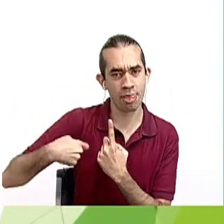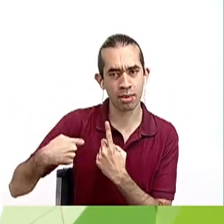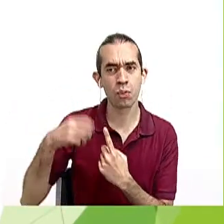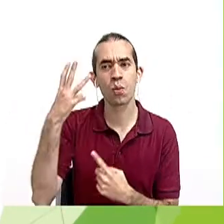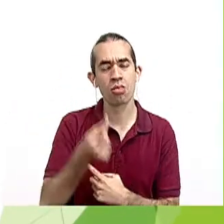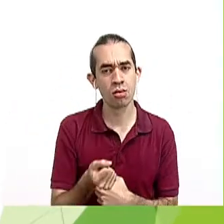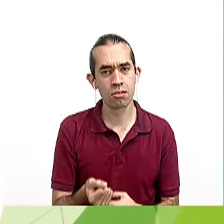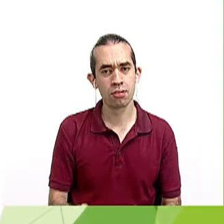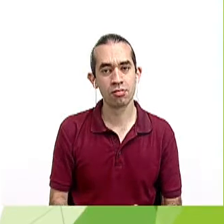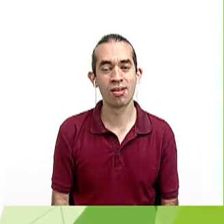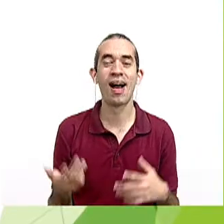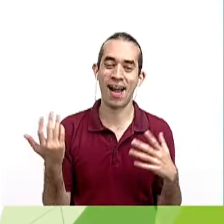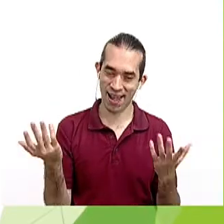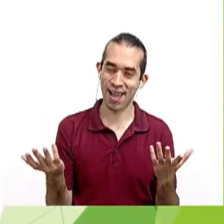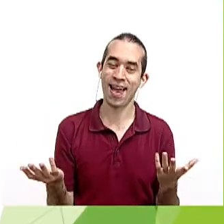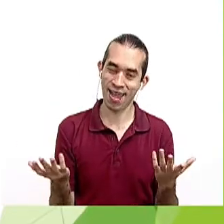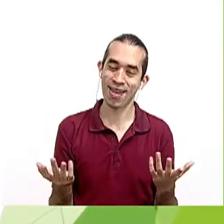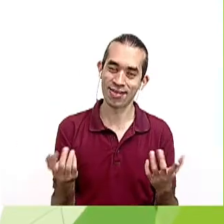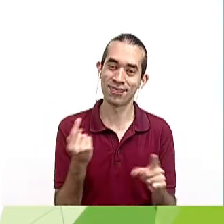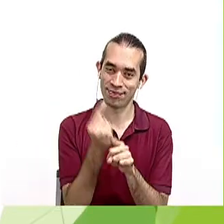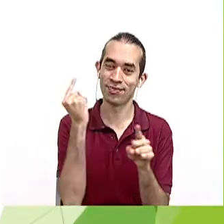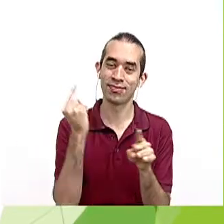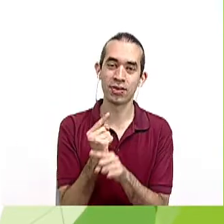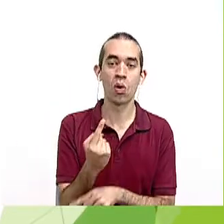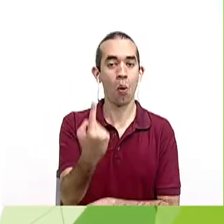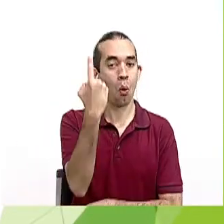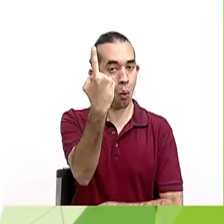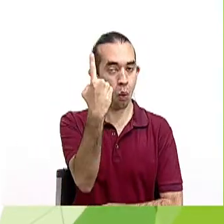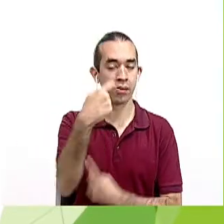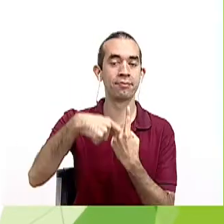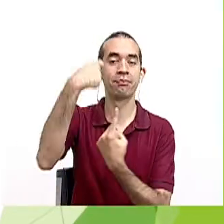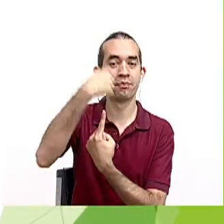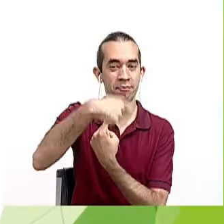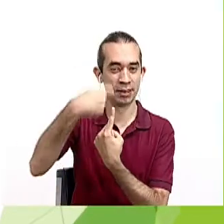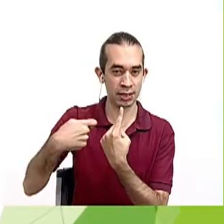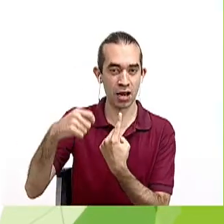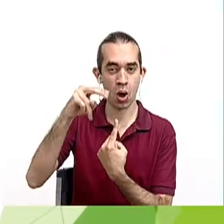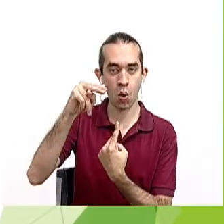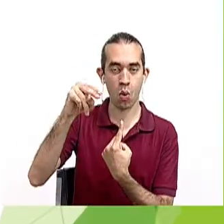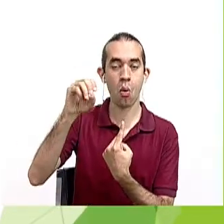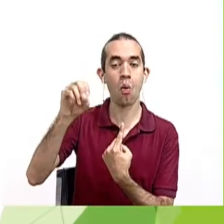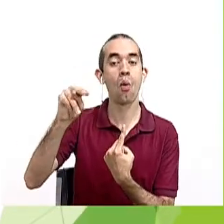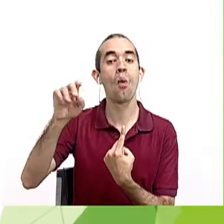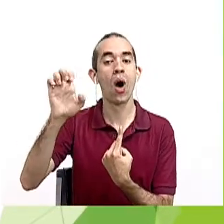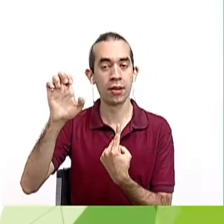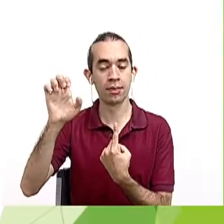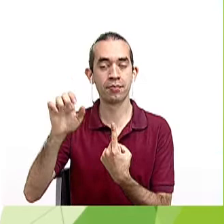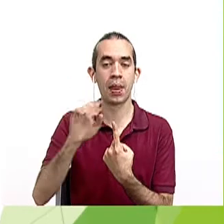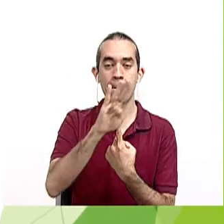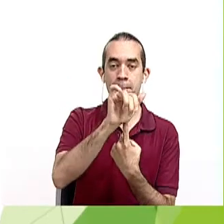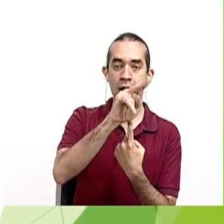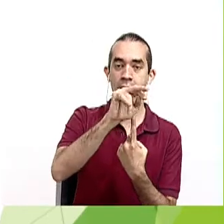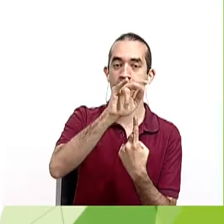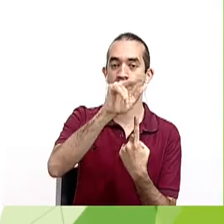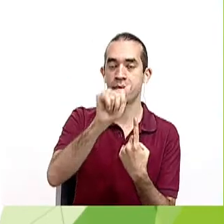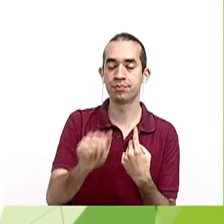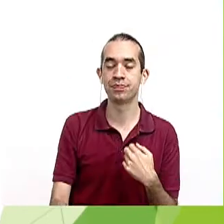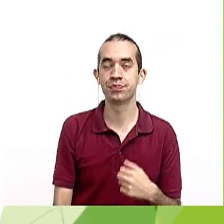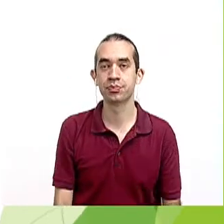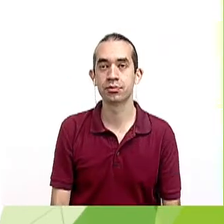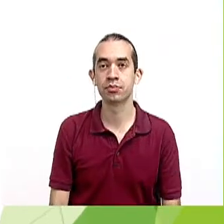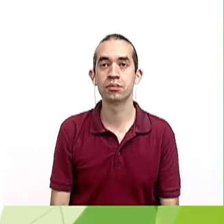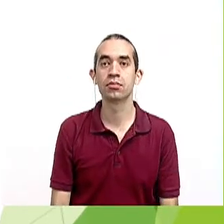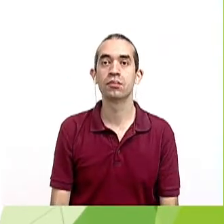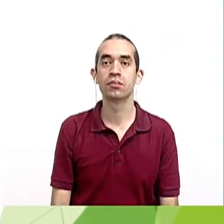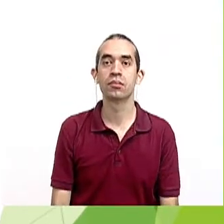see? Yeah, there is 1 banana, right? We're going to use a or an